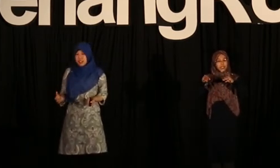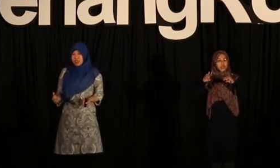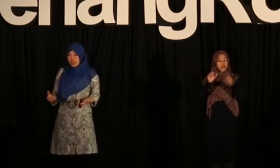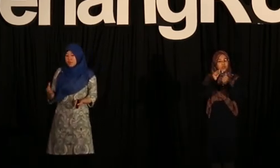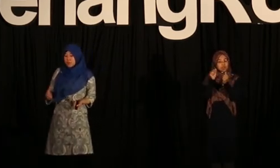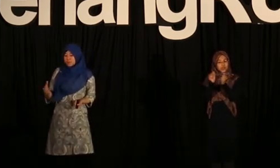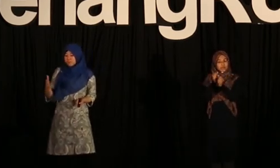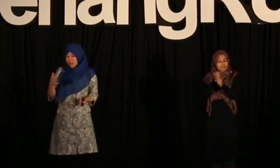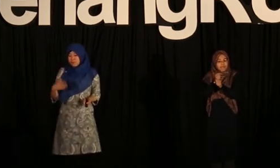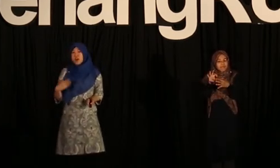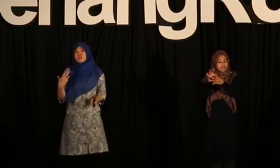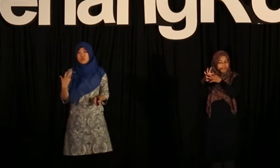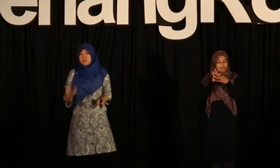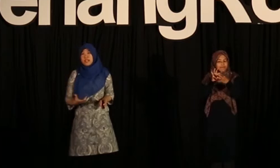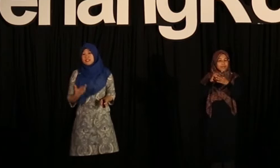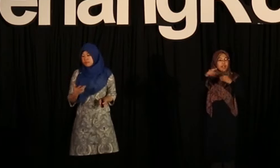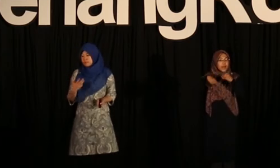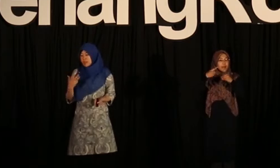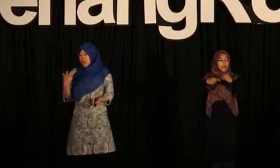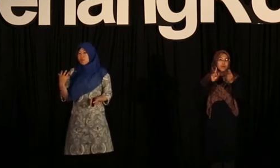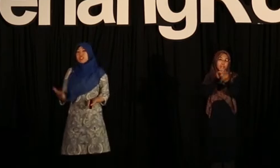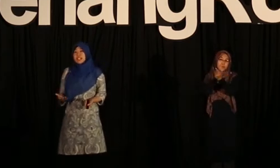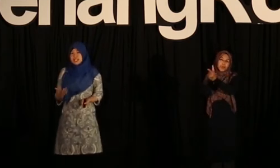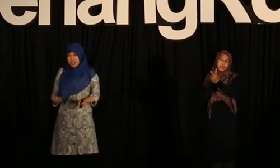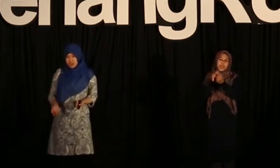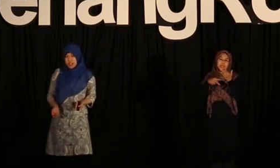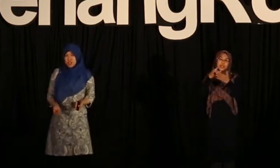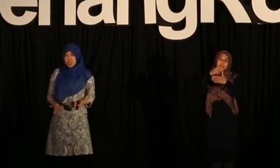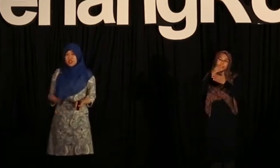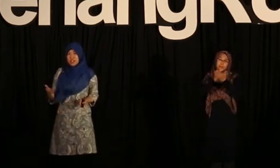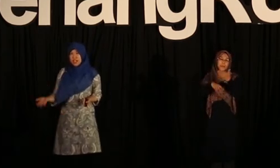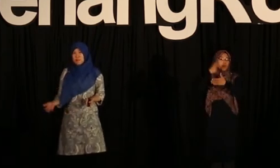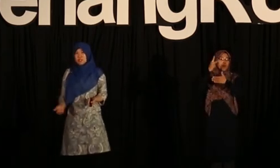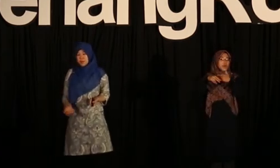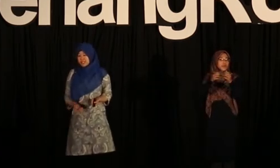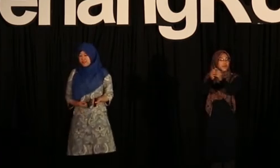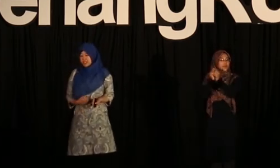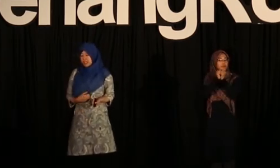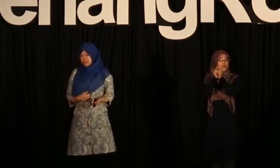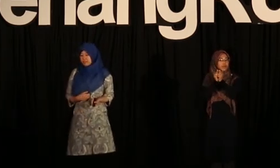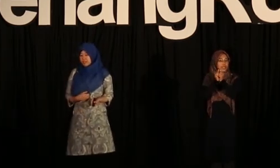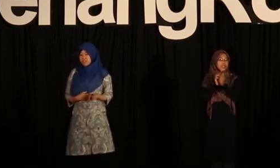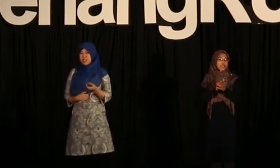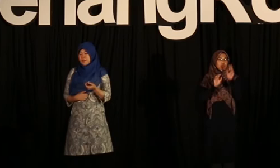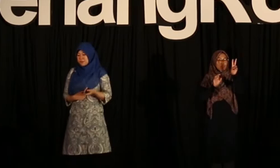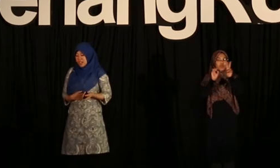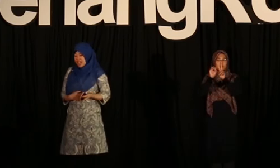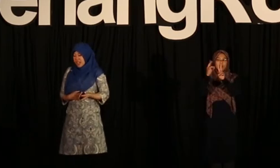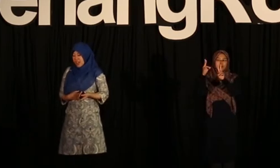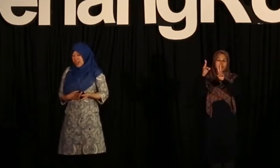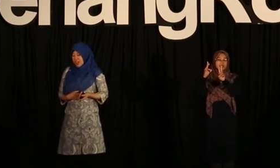work together and we're about to make some projects together in Indonesia in the coming 2017,